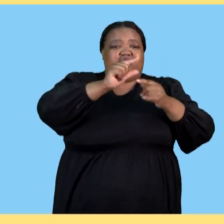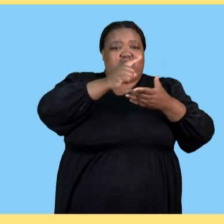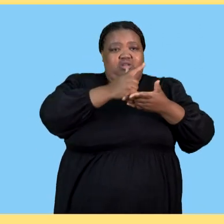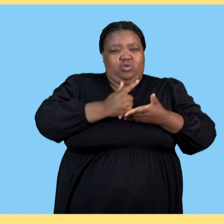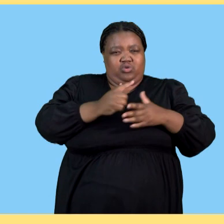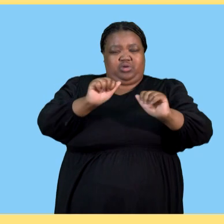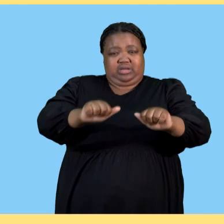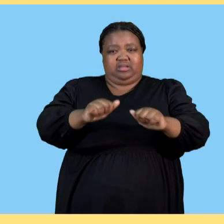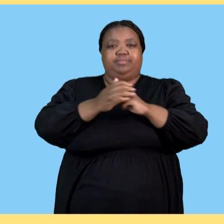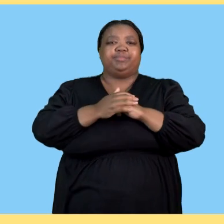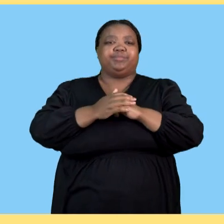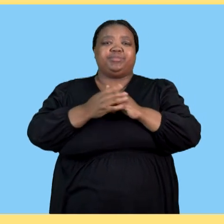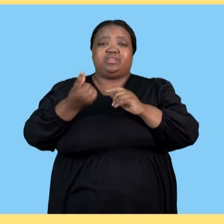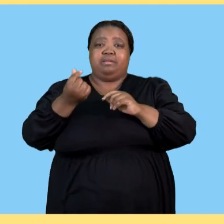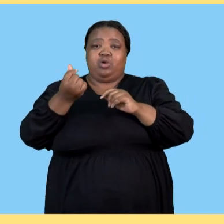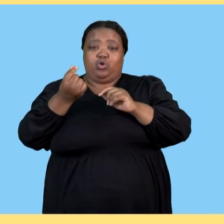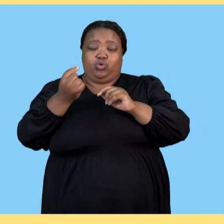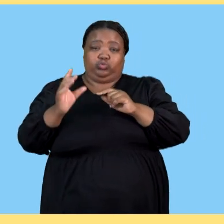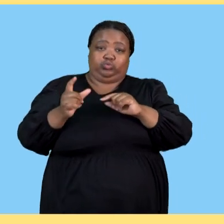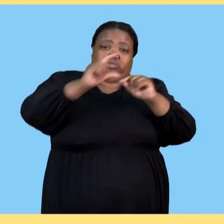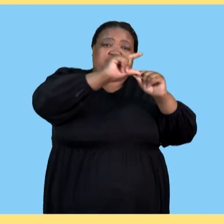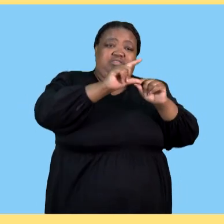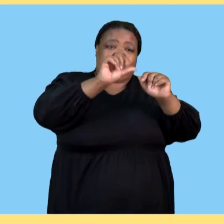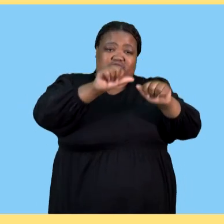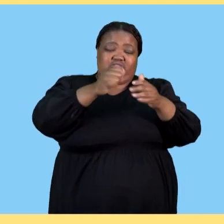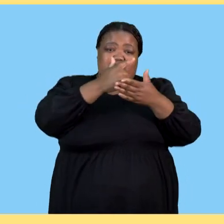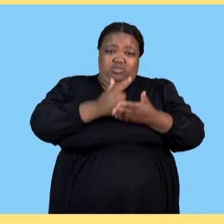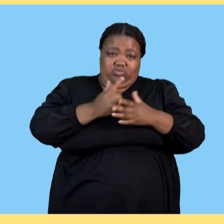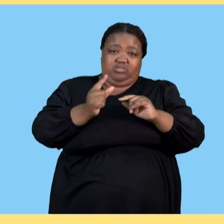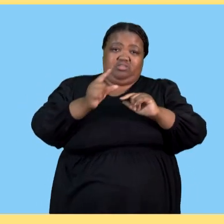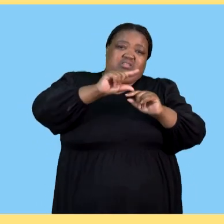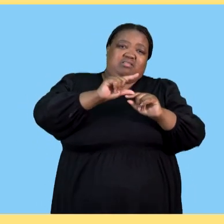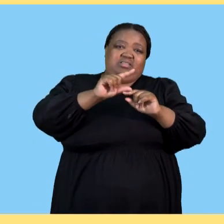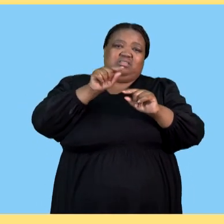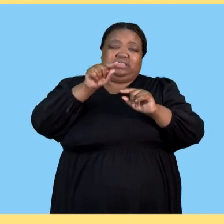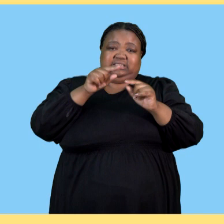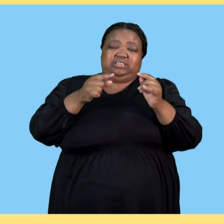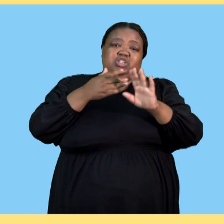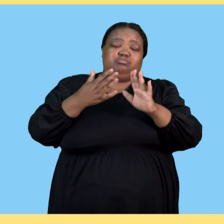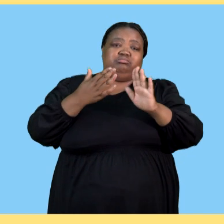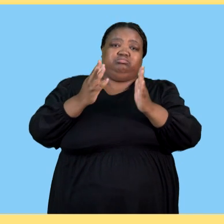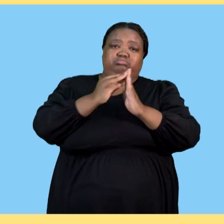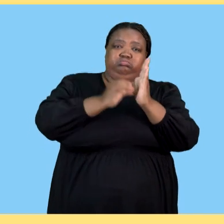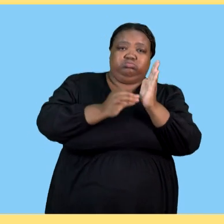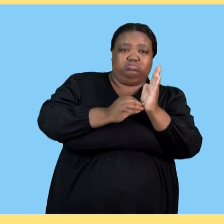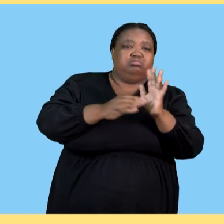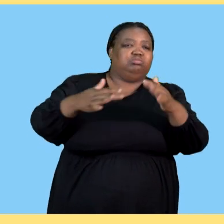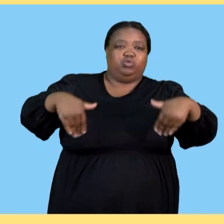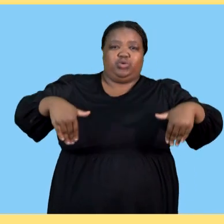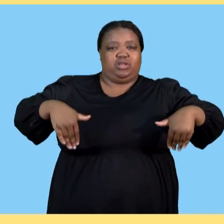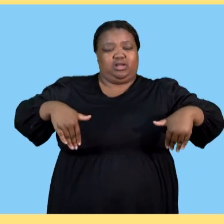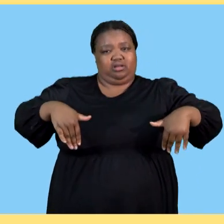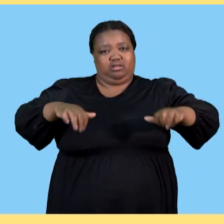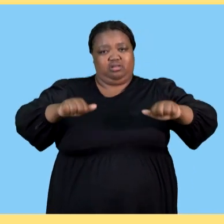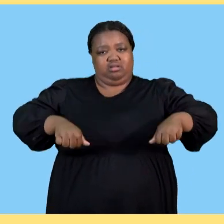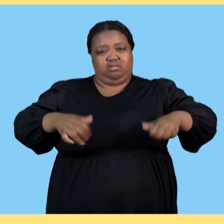what more we are given. It says, interest on the loan from Store Bank has not been entered yet. That is in the business